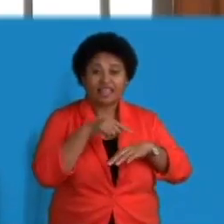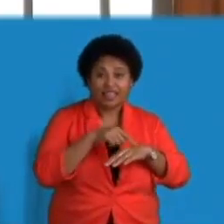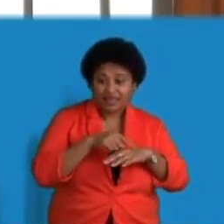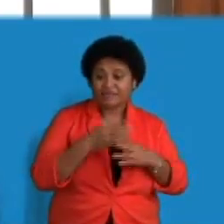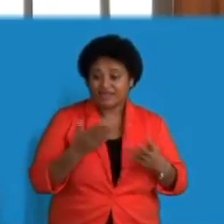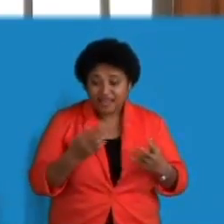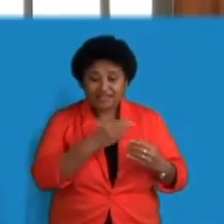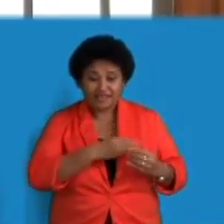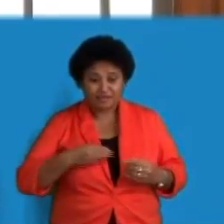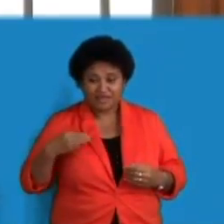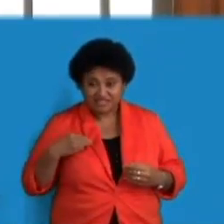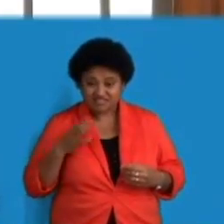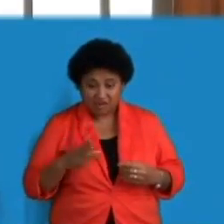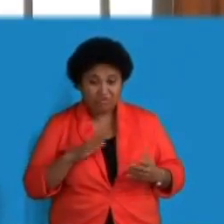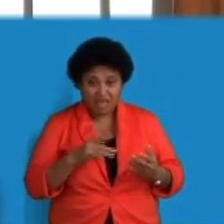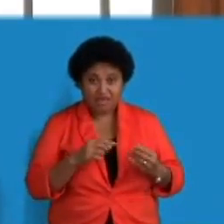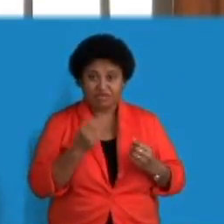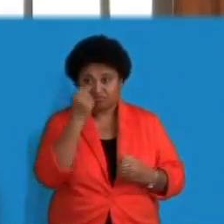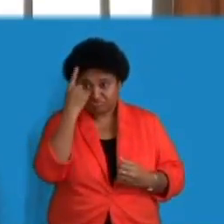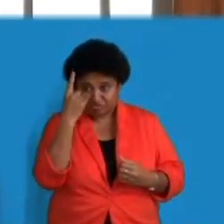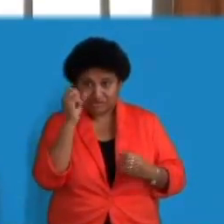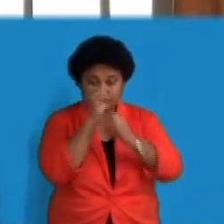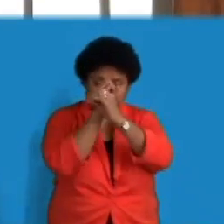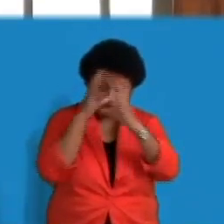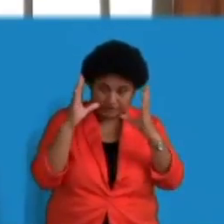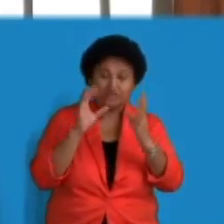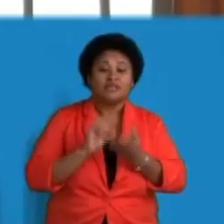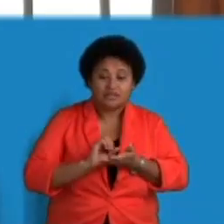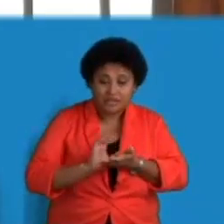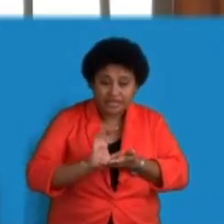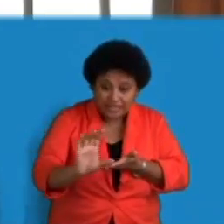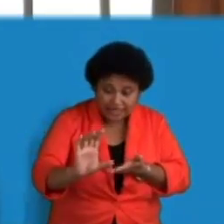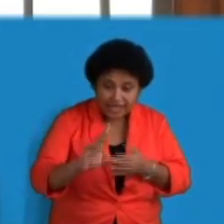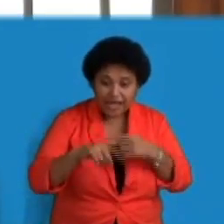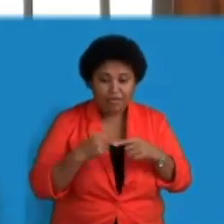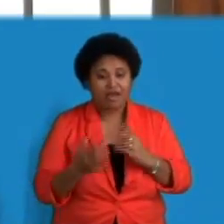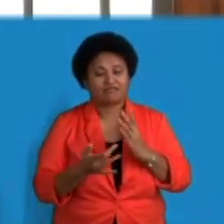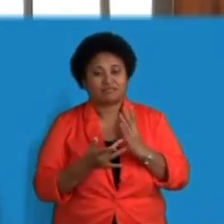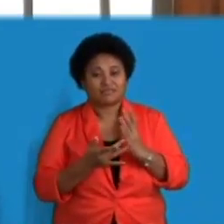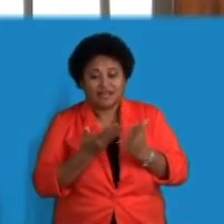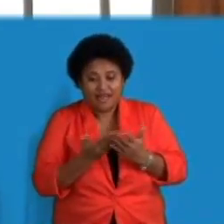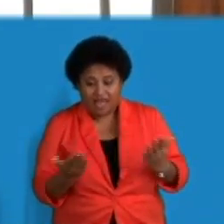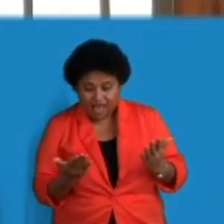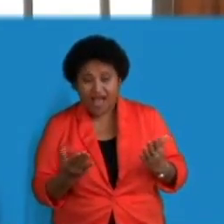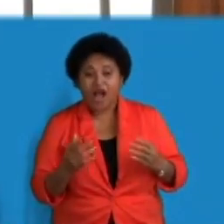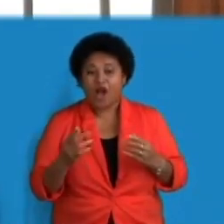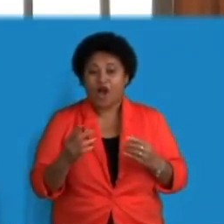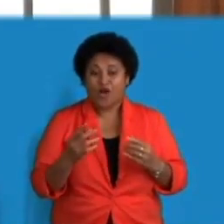ministry, he would have had a better understanding of the technical and operational system of the Ministry of